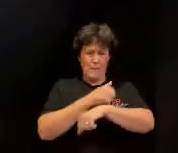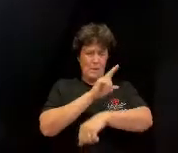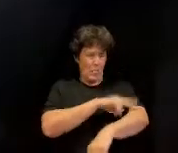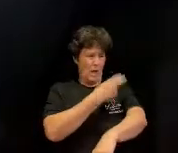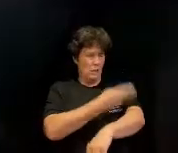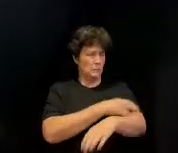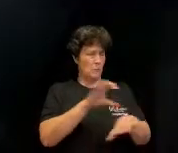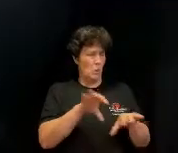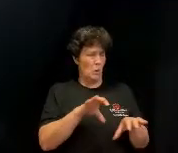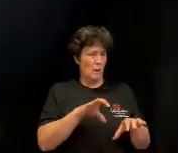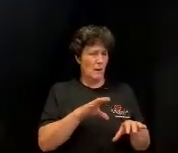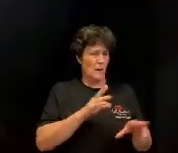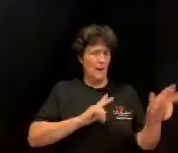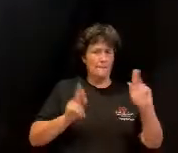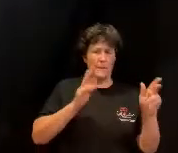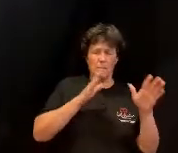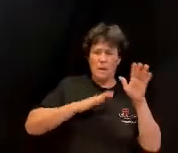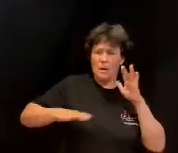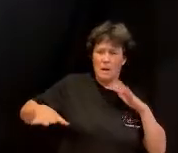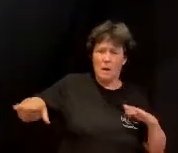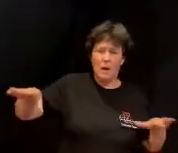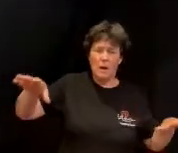me. And the thing is,